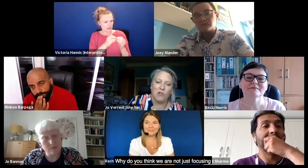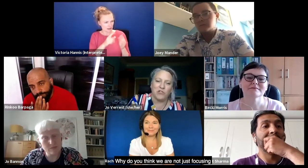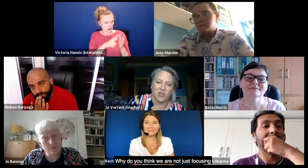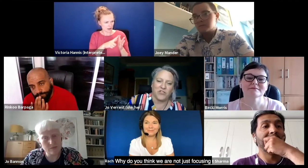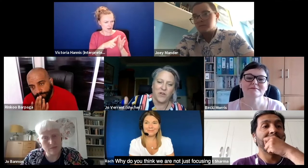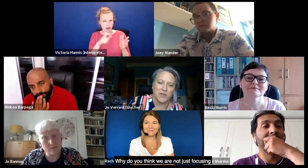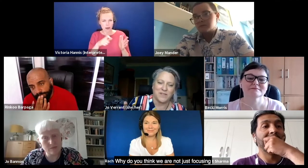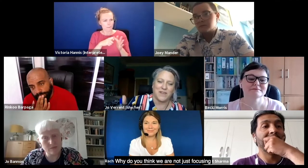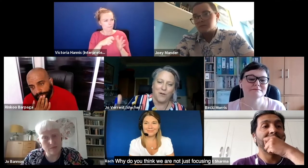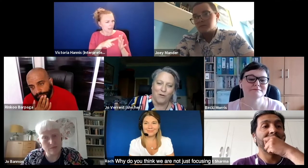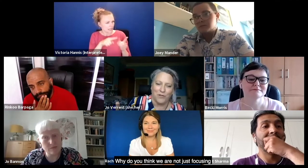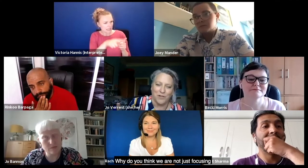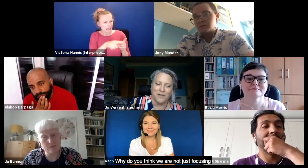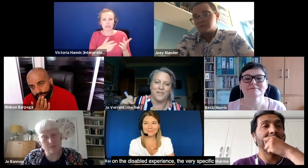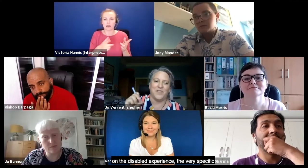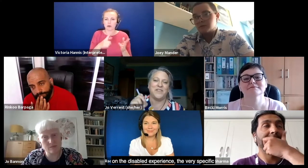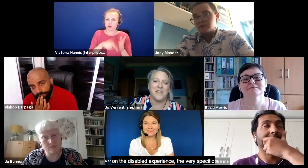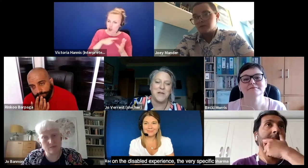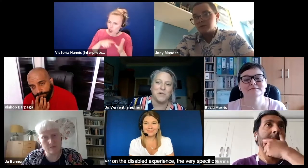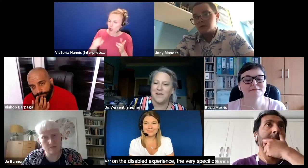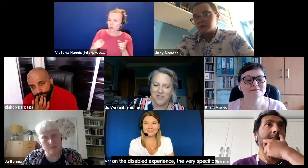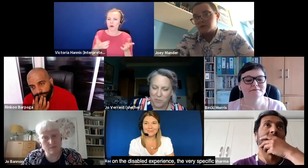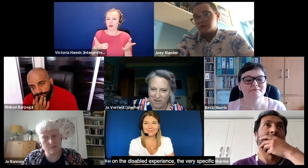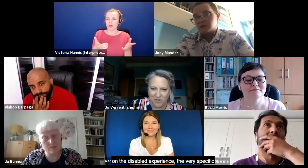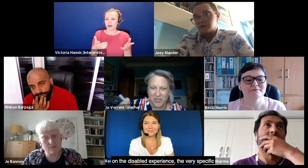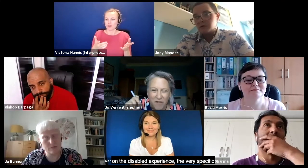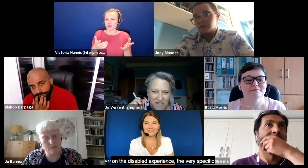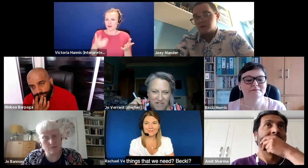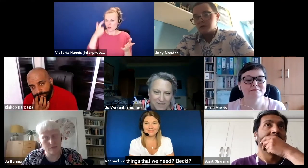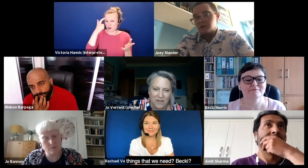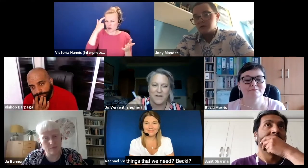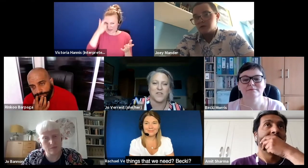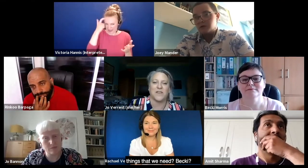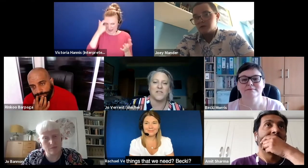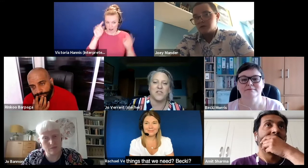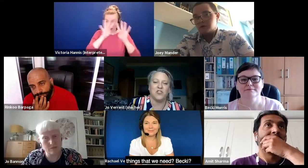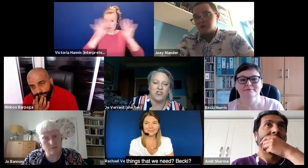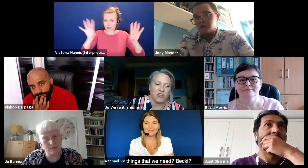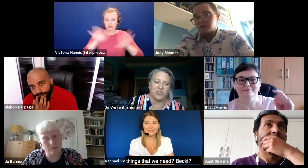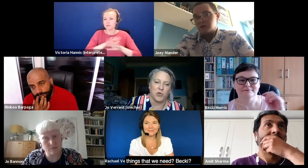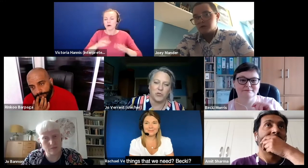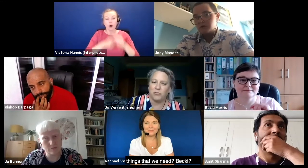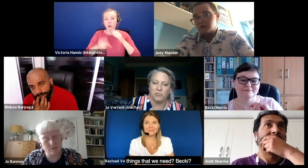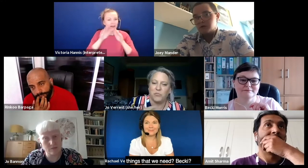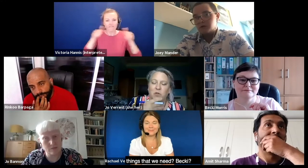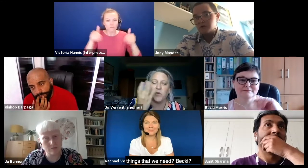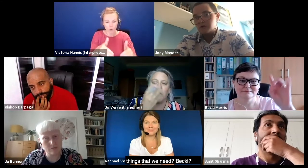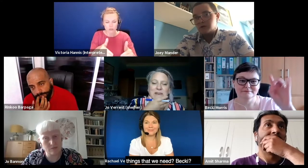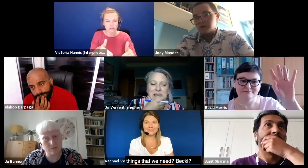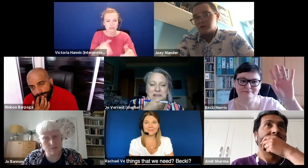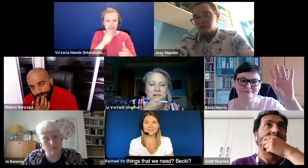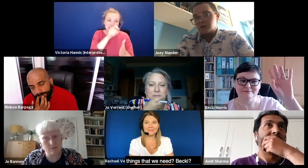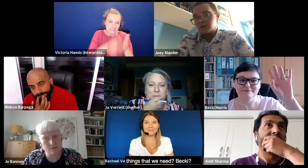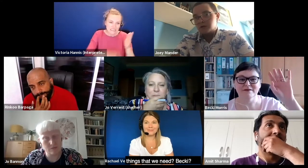we're not just focusing on the disabled experience, the very specific things that just, that